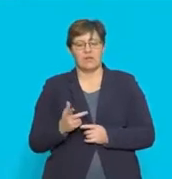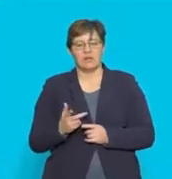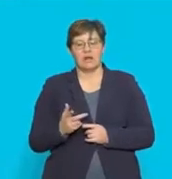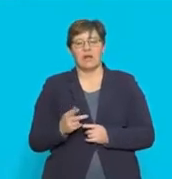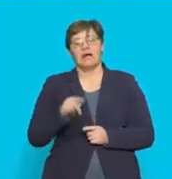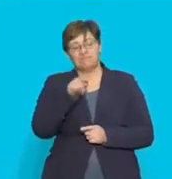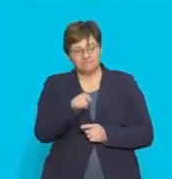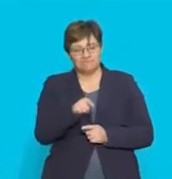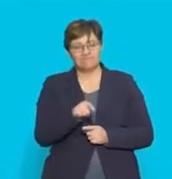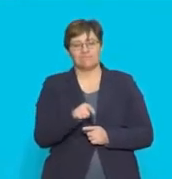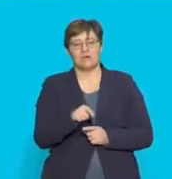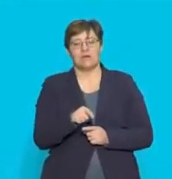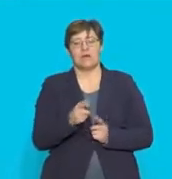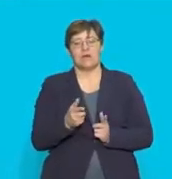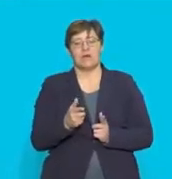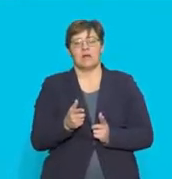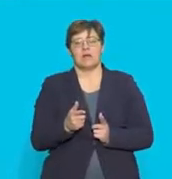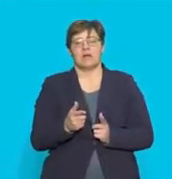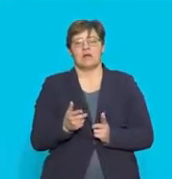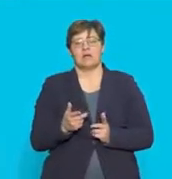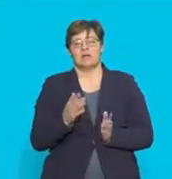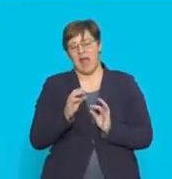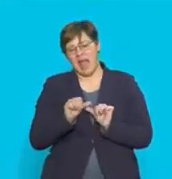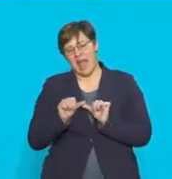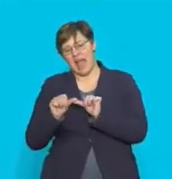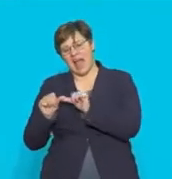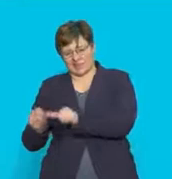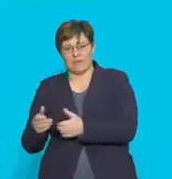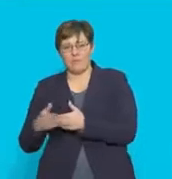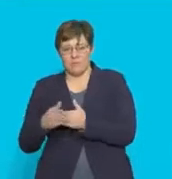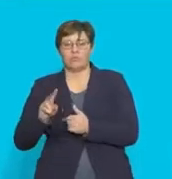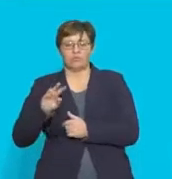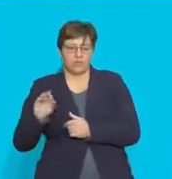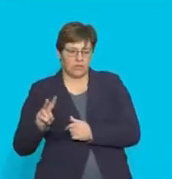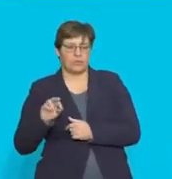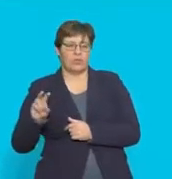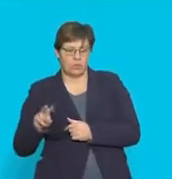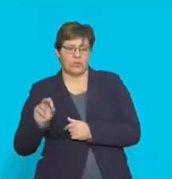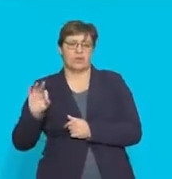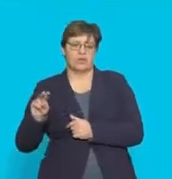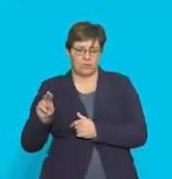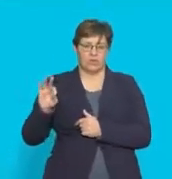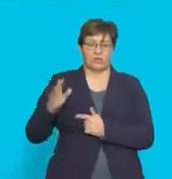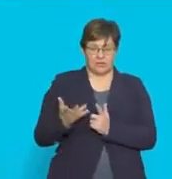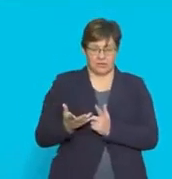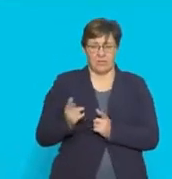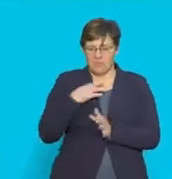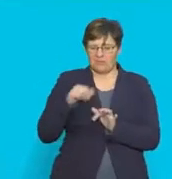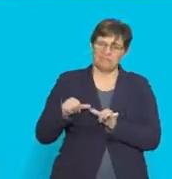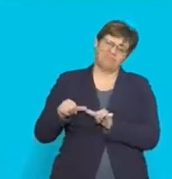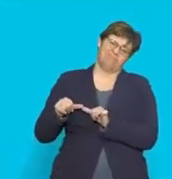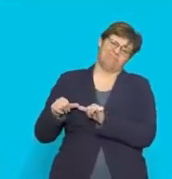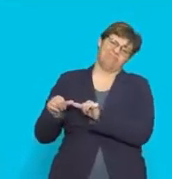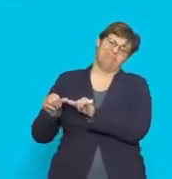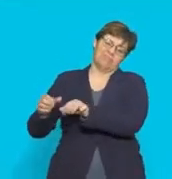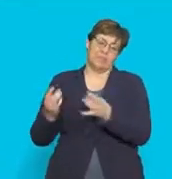So 2, 3, 2, 3, 2, 3, 2, 3. So that will be an indefinite continuation of